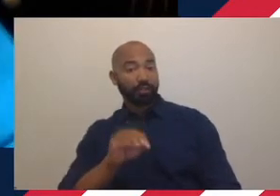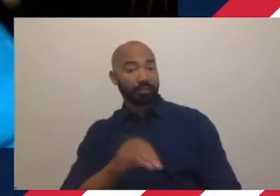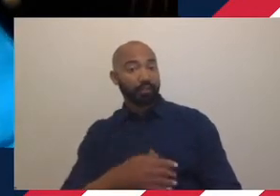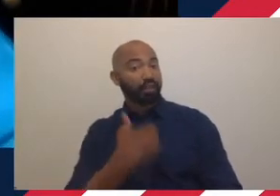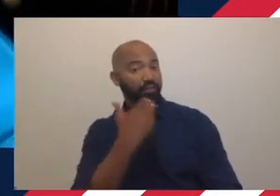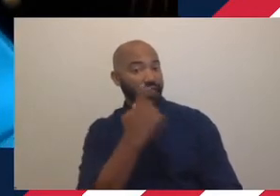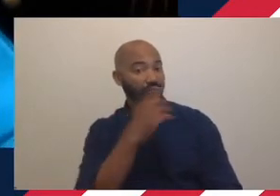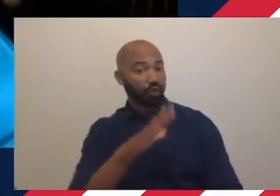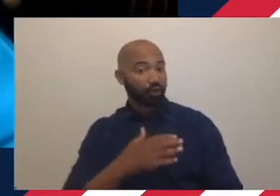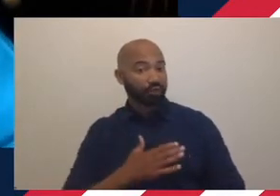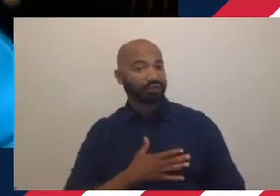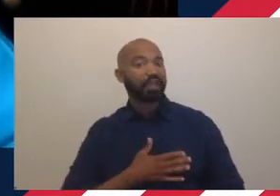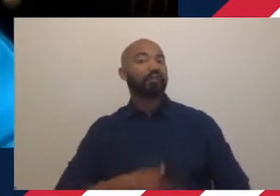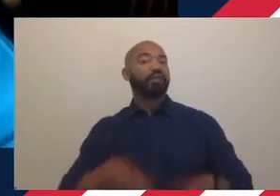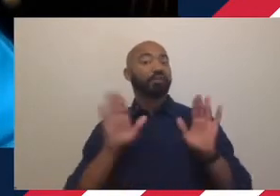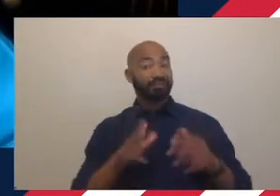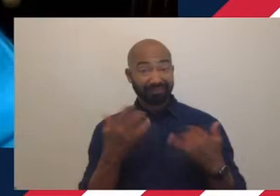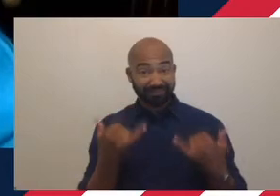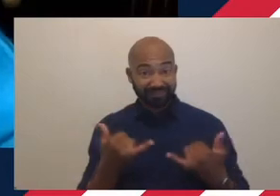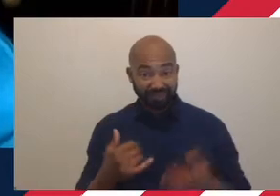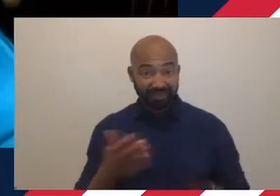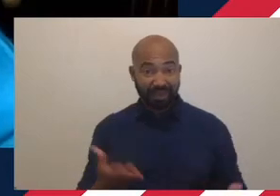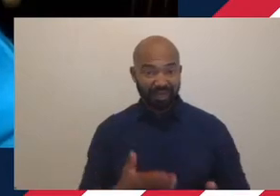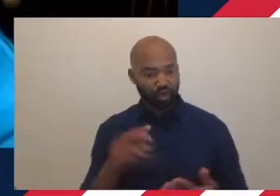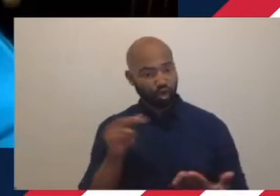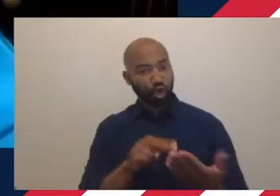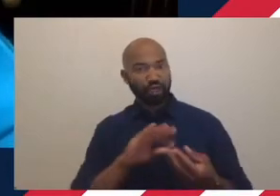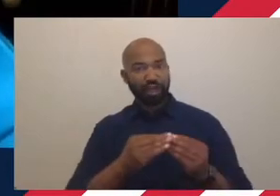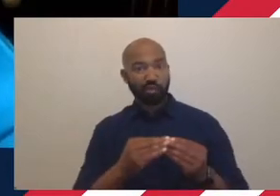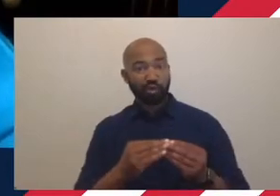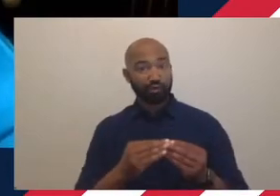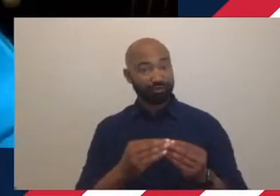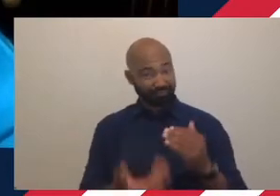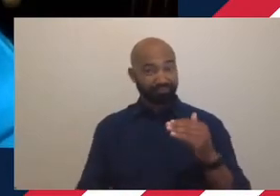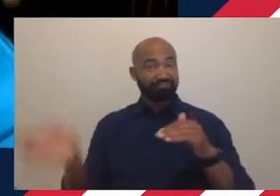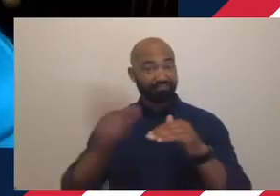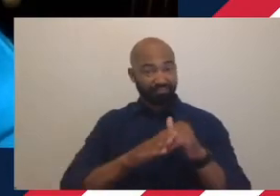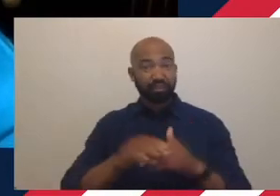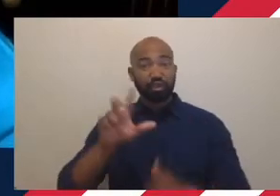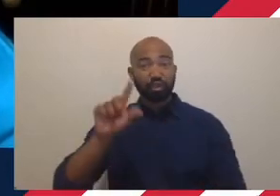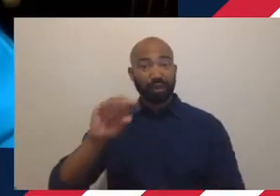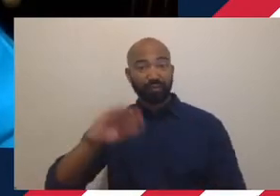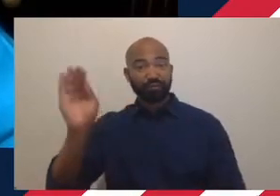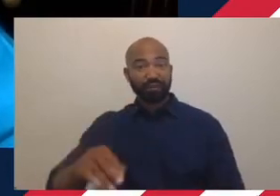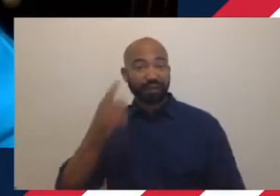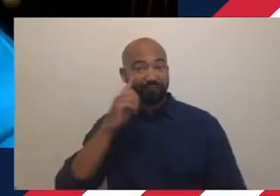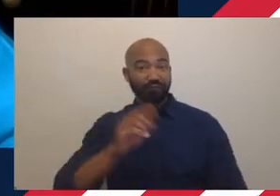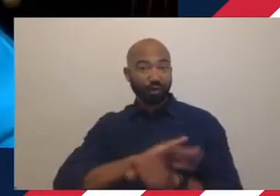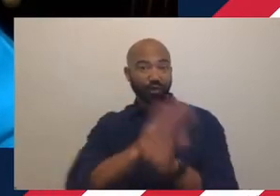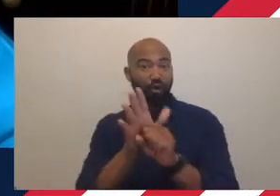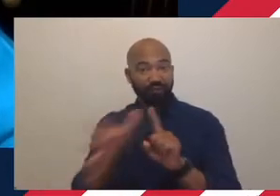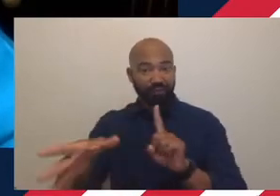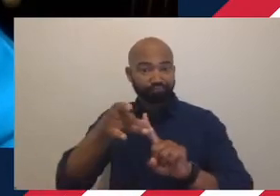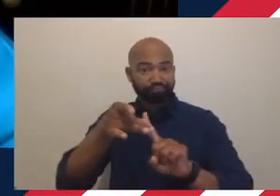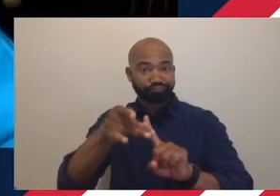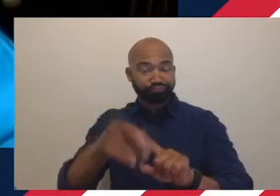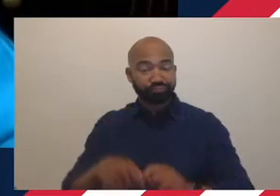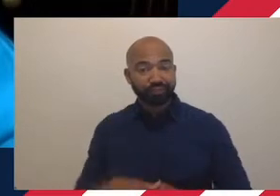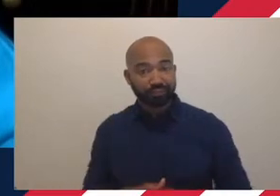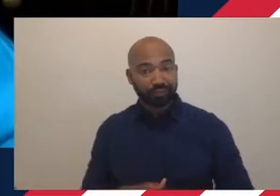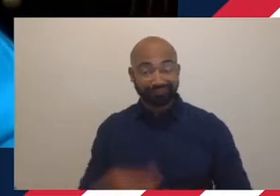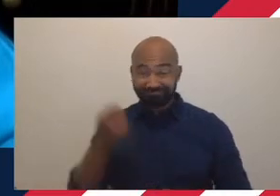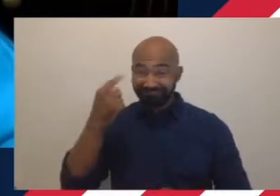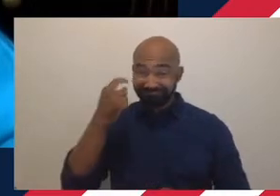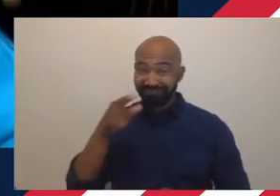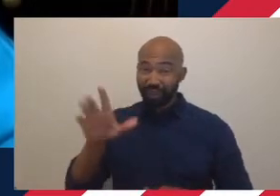up almost 20% since last week. So hearing your testimony reminds us of how very real this